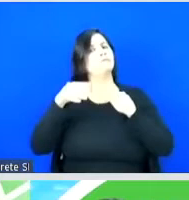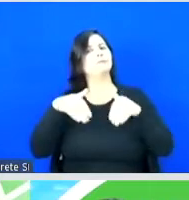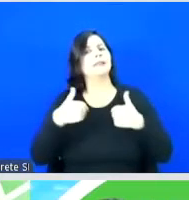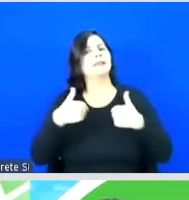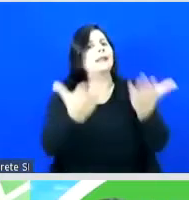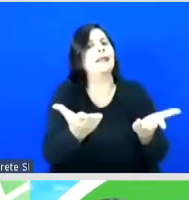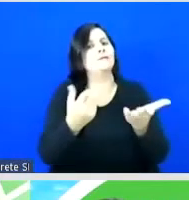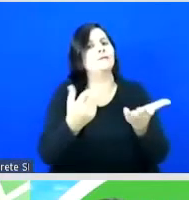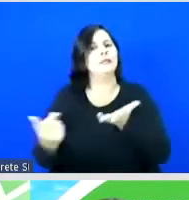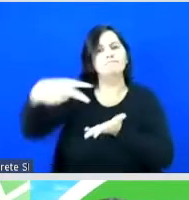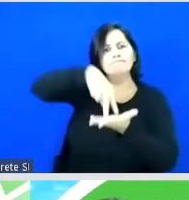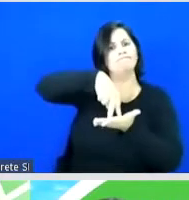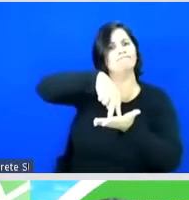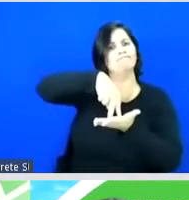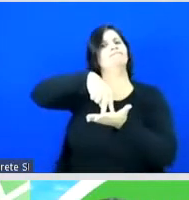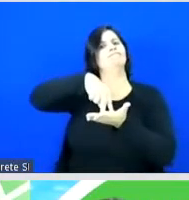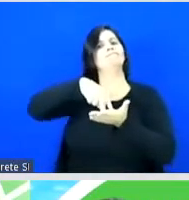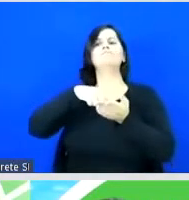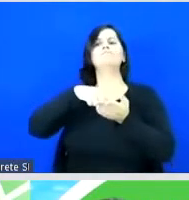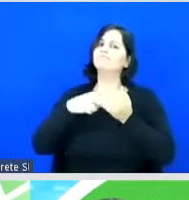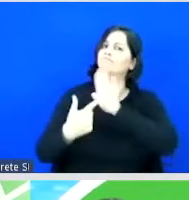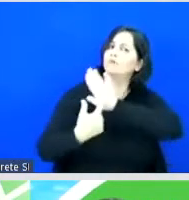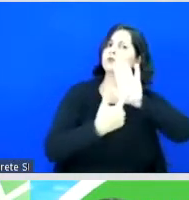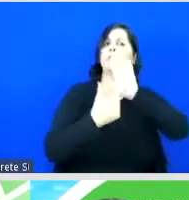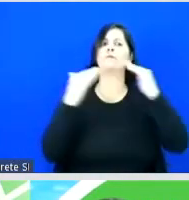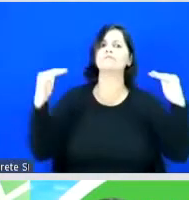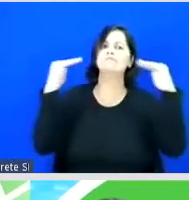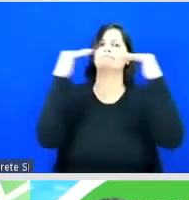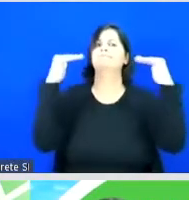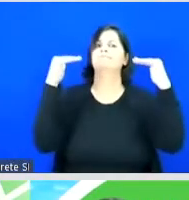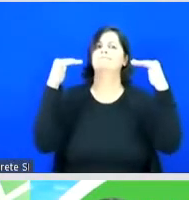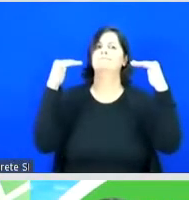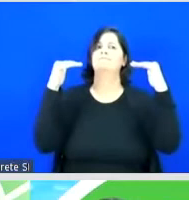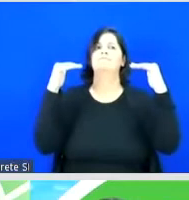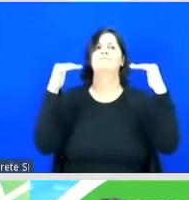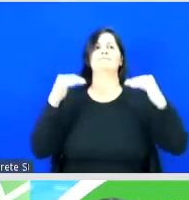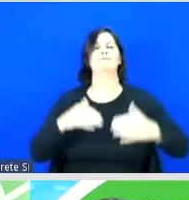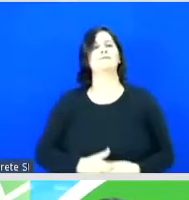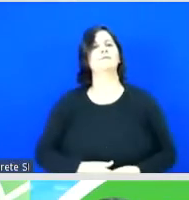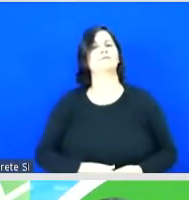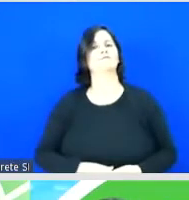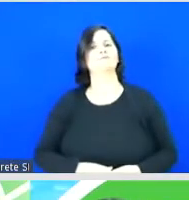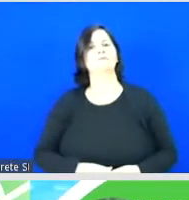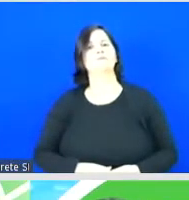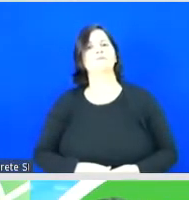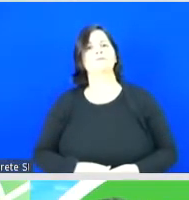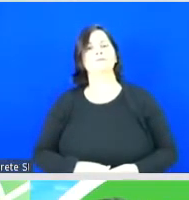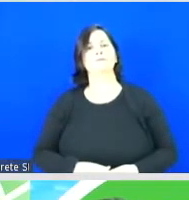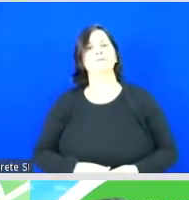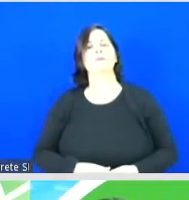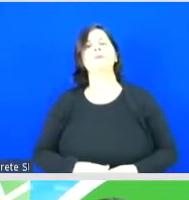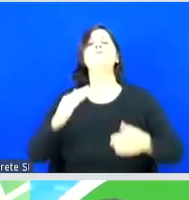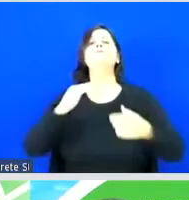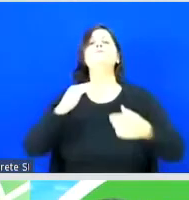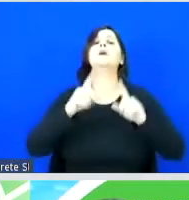education, and of course, access to land is also very important for enhancing women's capacities here.